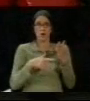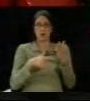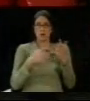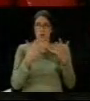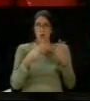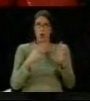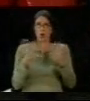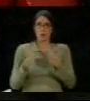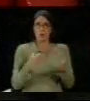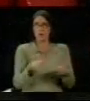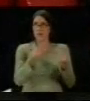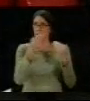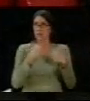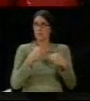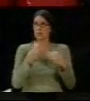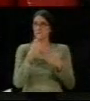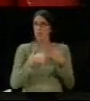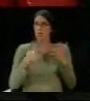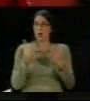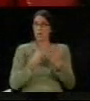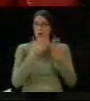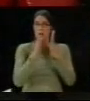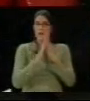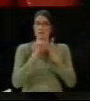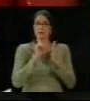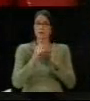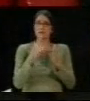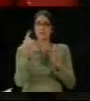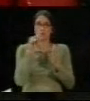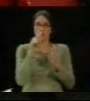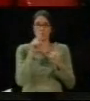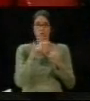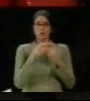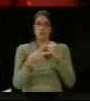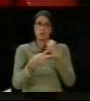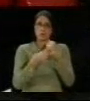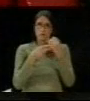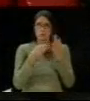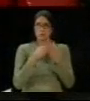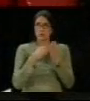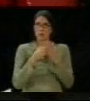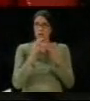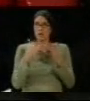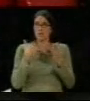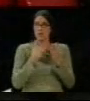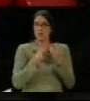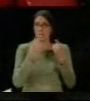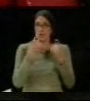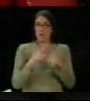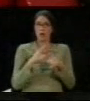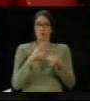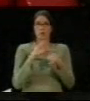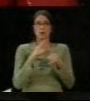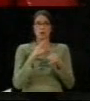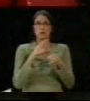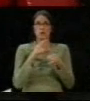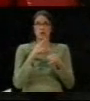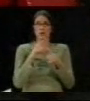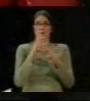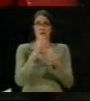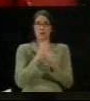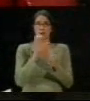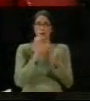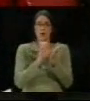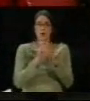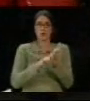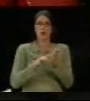we're asking for is for you to appropriate those dollars so that if we were to enter into a contract, we